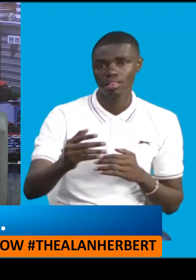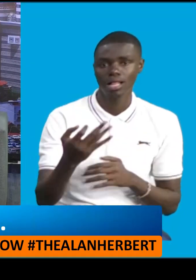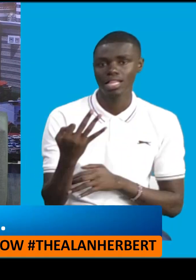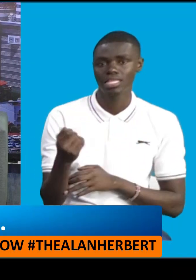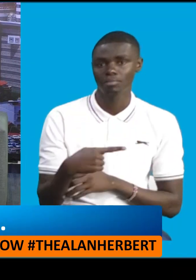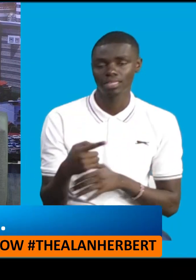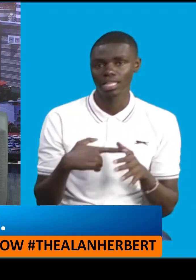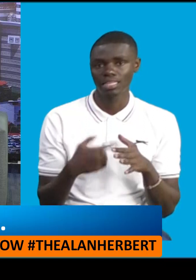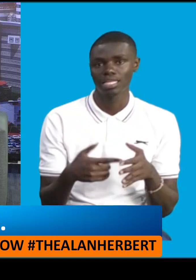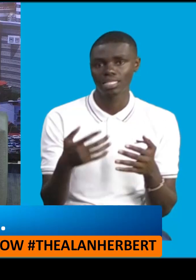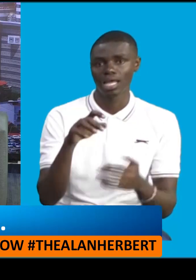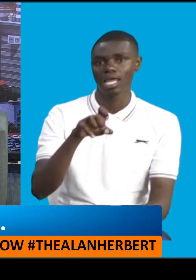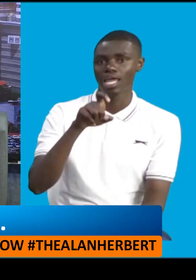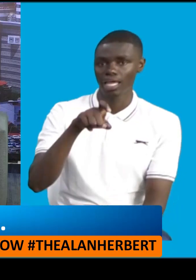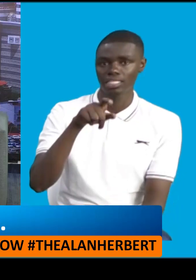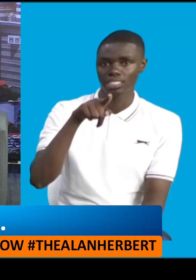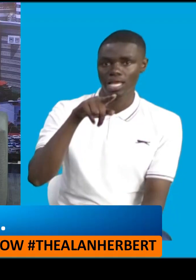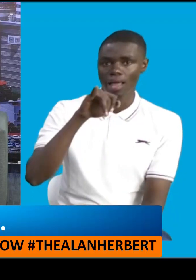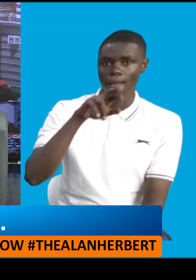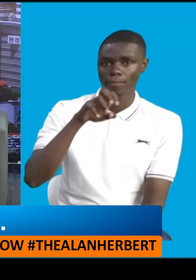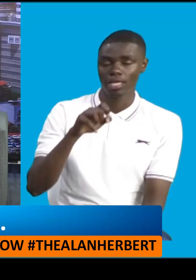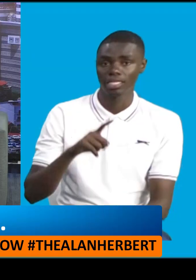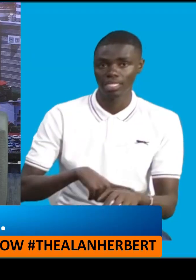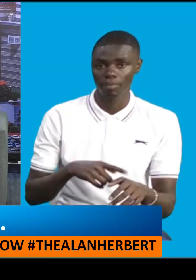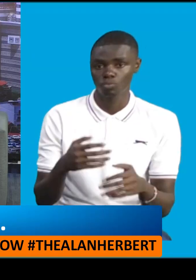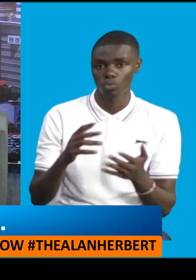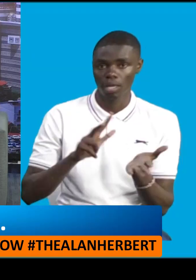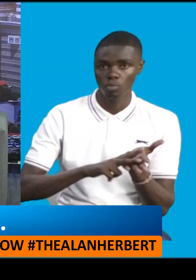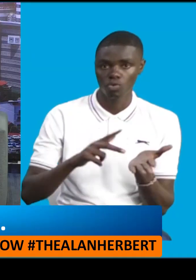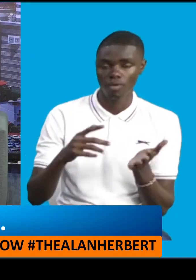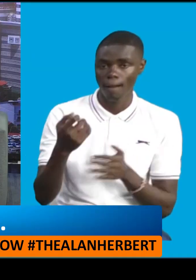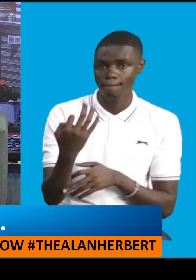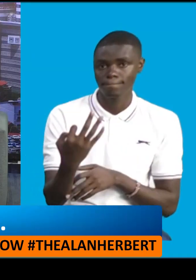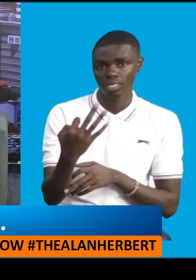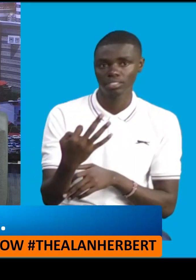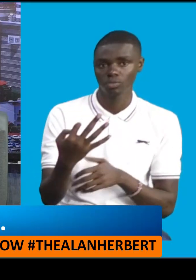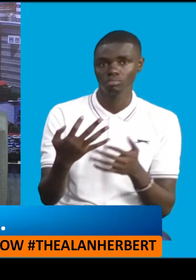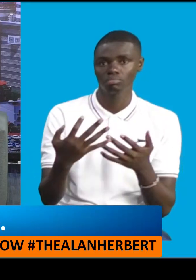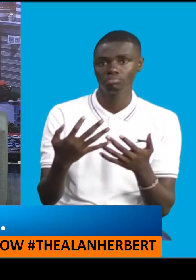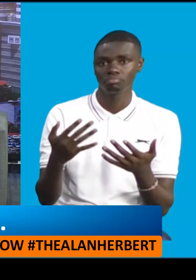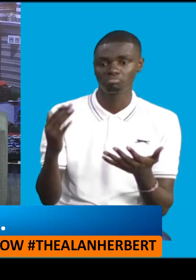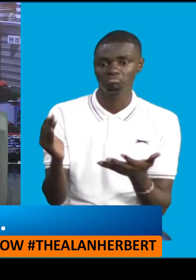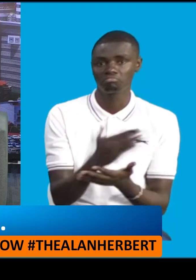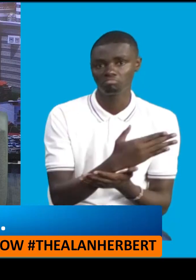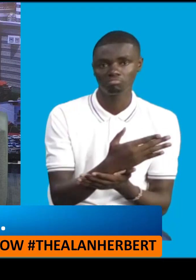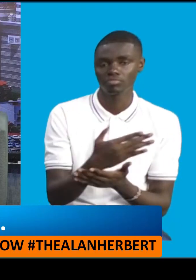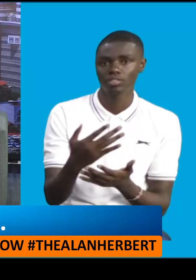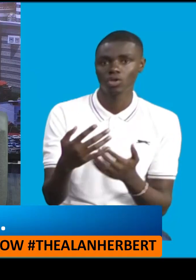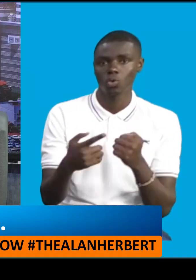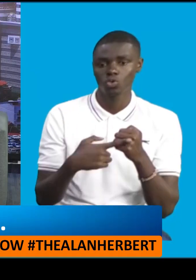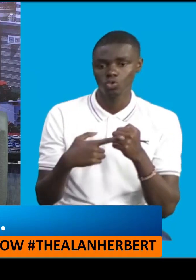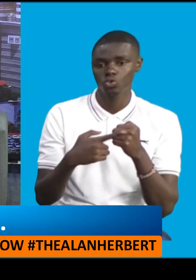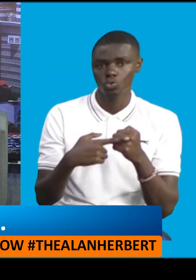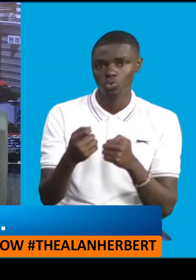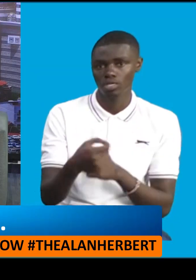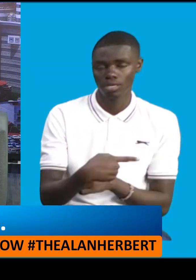which it should expire. So like now when we are approving now in March, the expiry should be around the beginning of